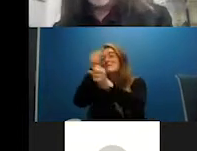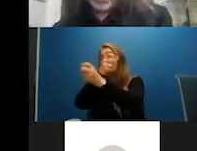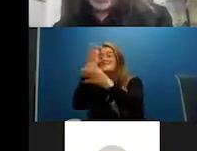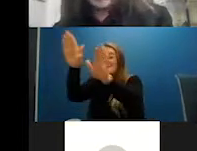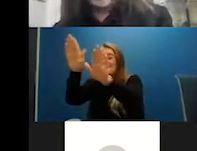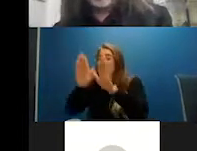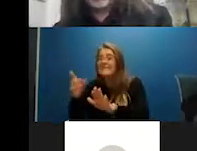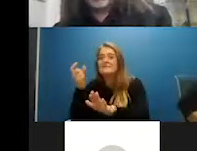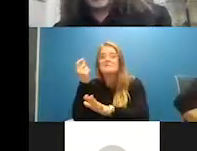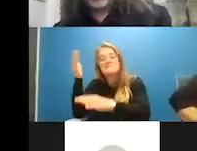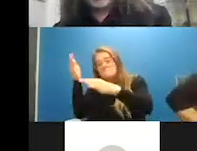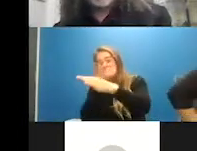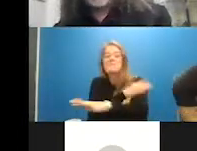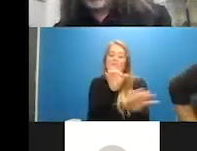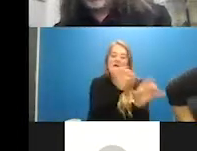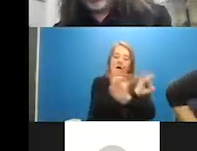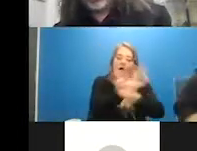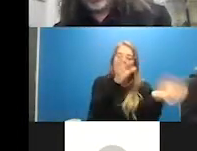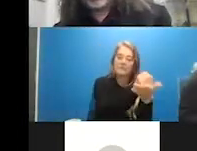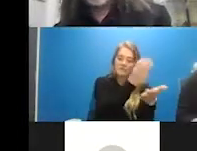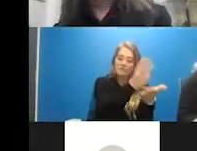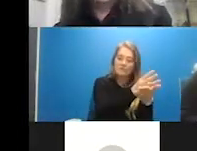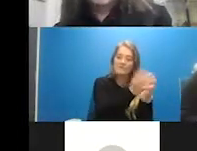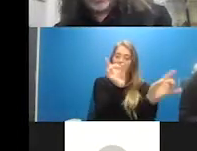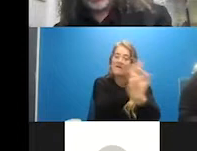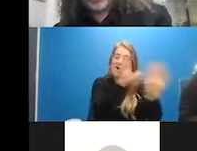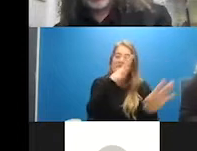there are terrible social workers, terrible foster parents,